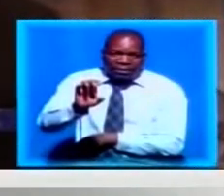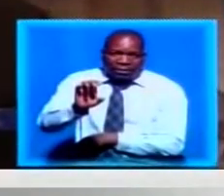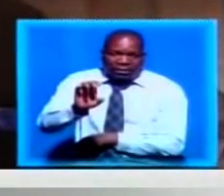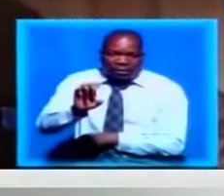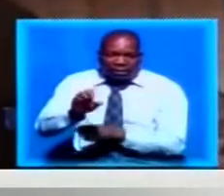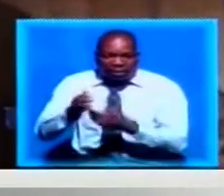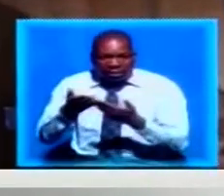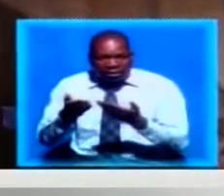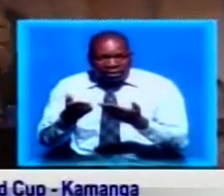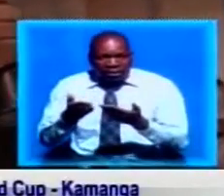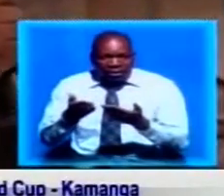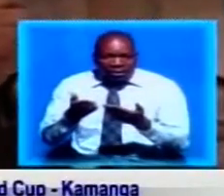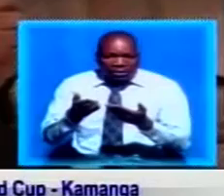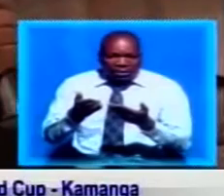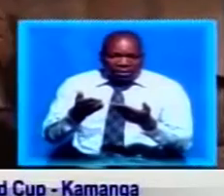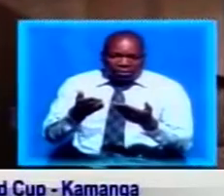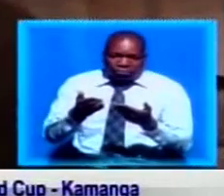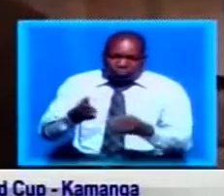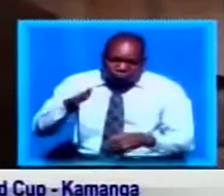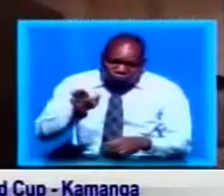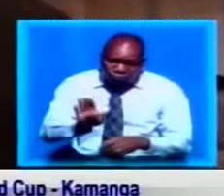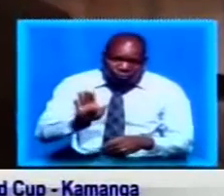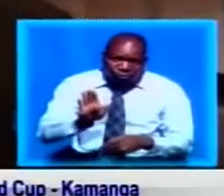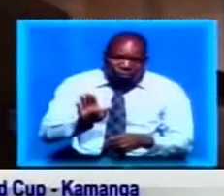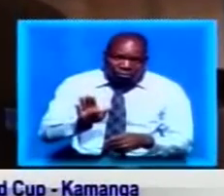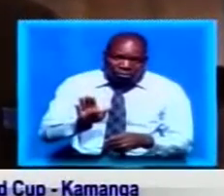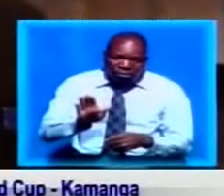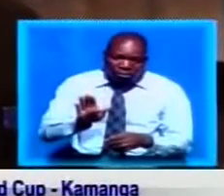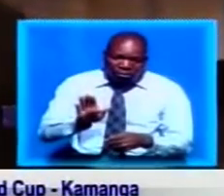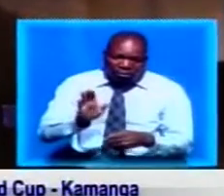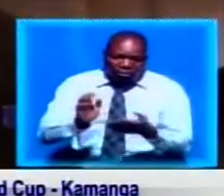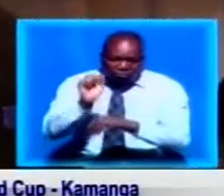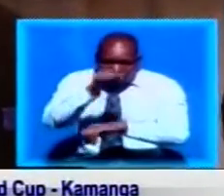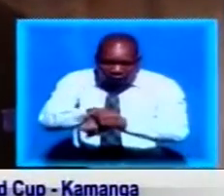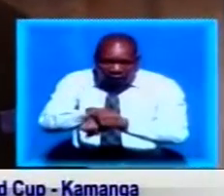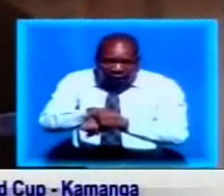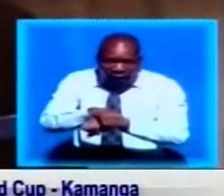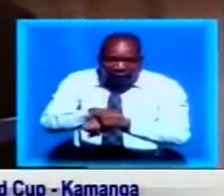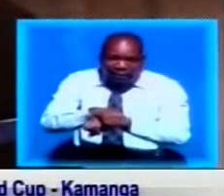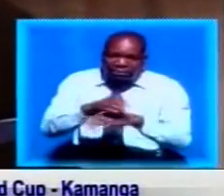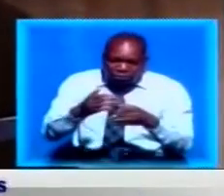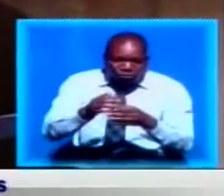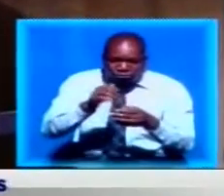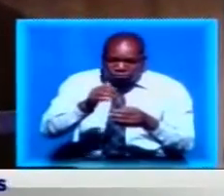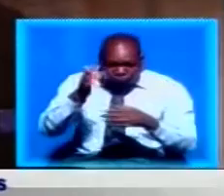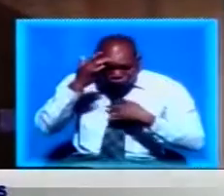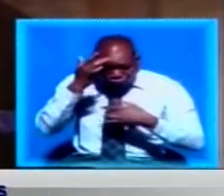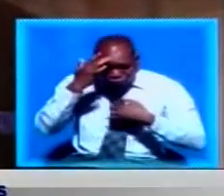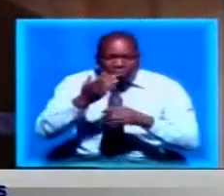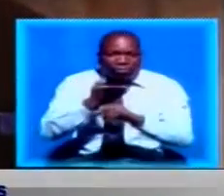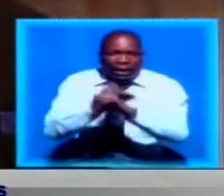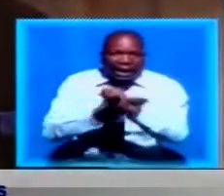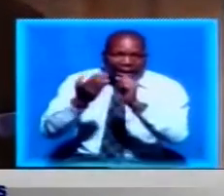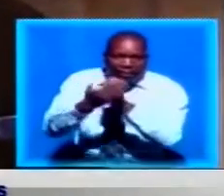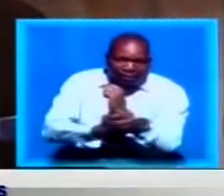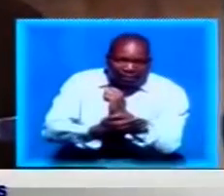to sustainably manage cassava mosaic disease and cassava brown streak and their